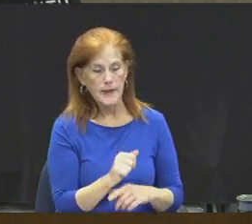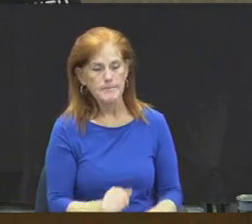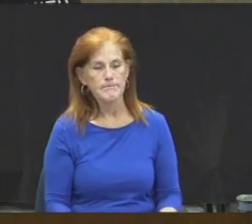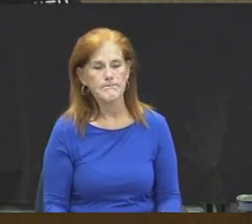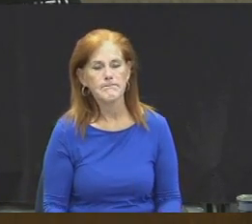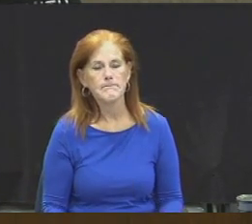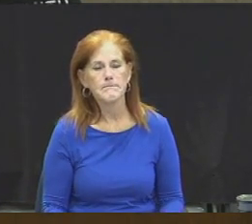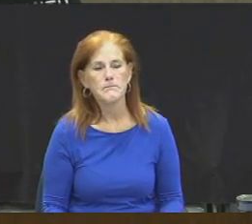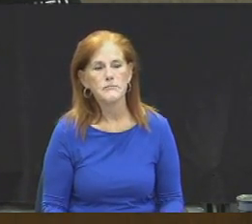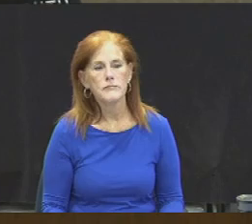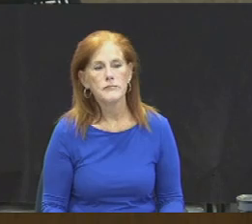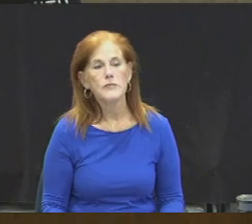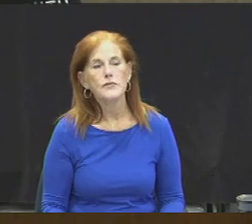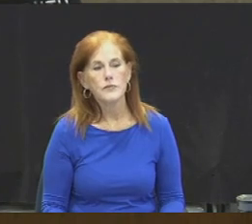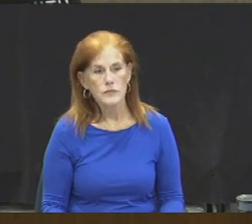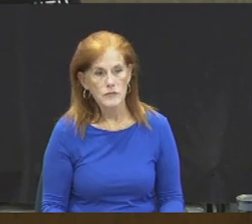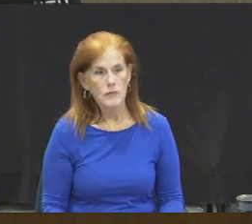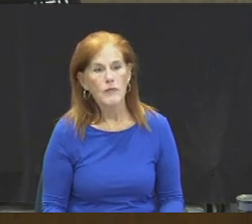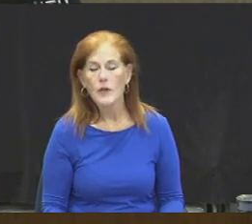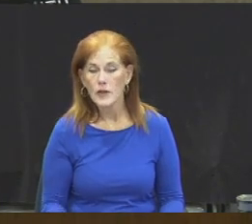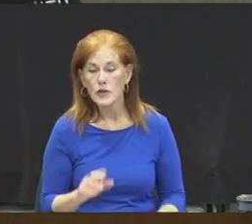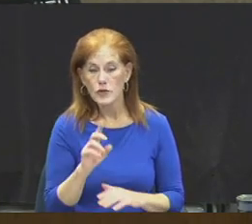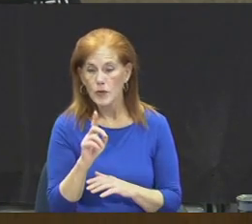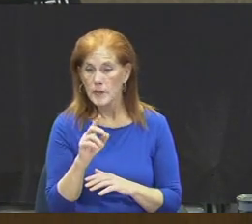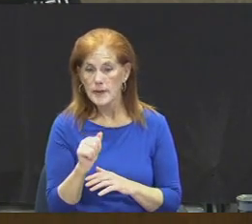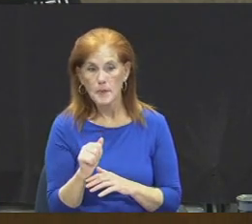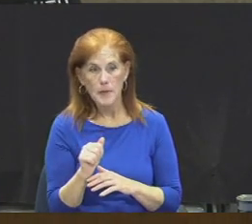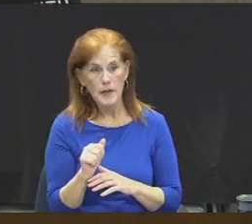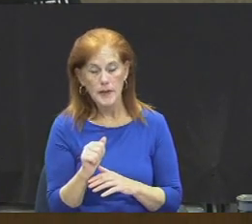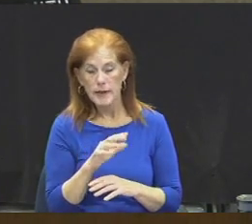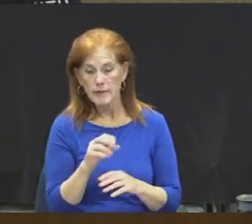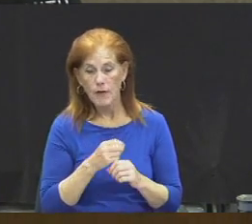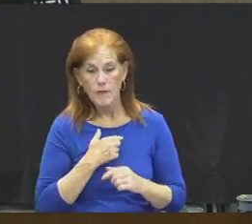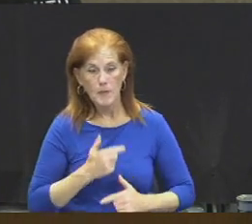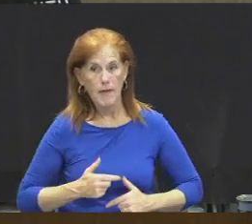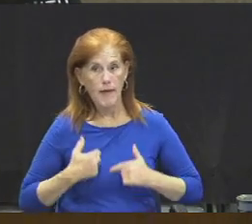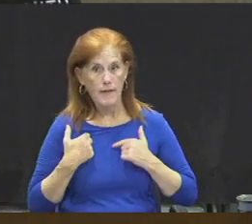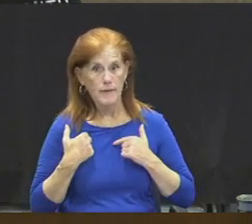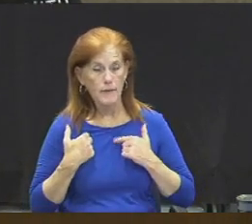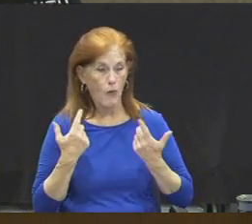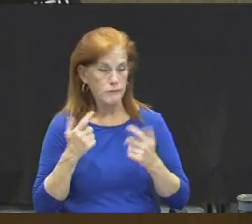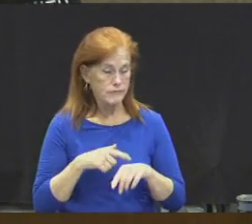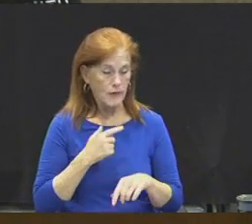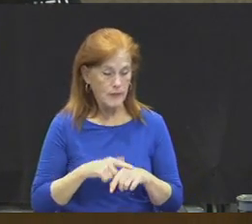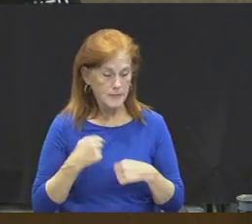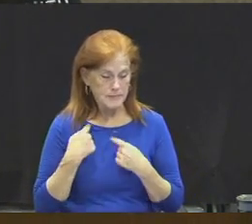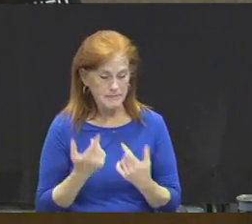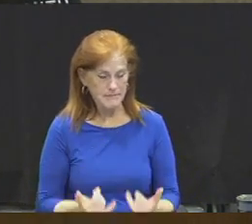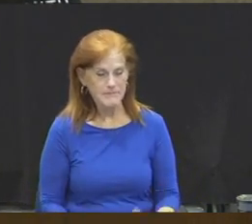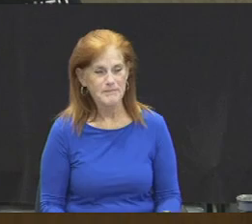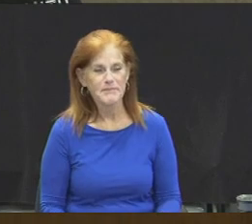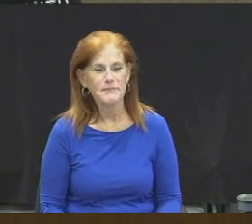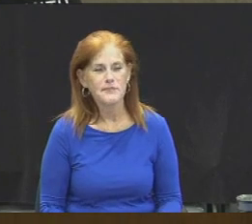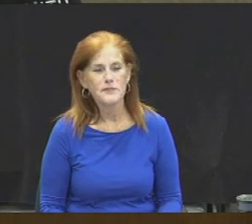uh, disability has been part of my life for a while. Um,